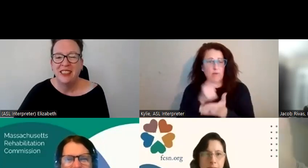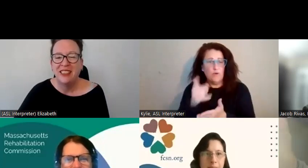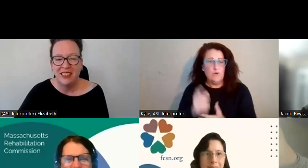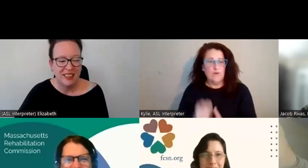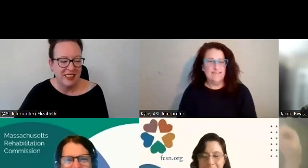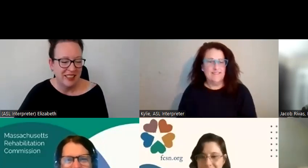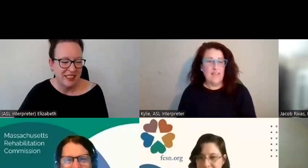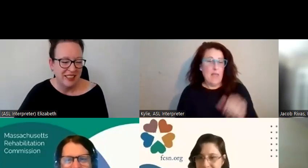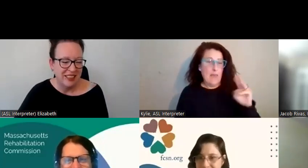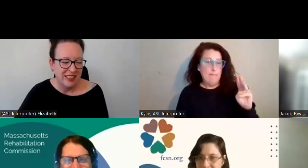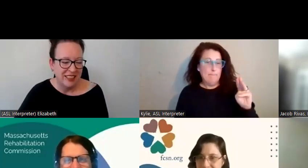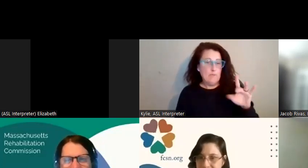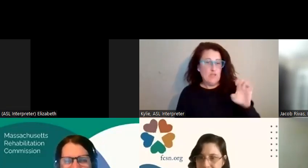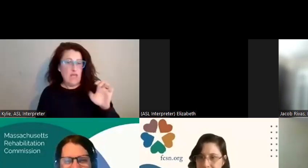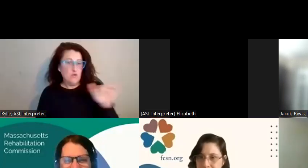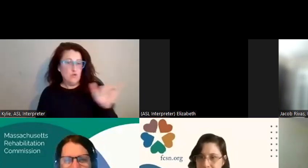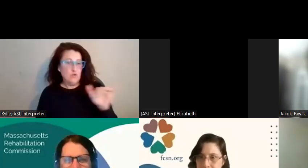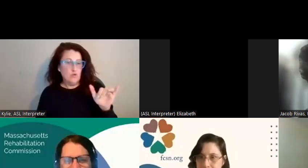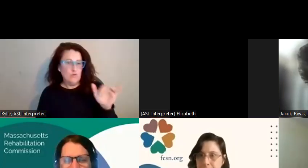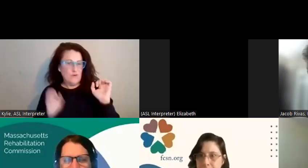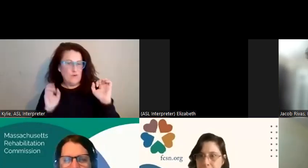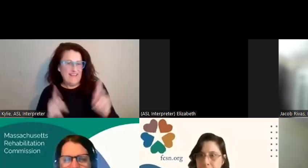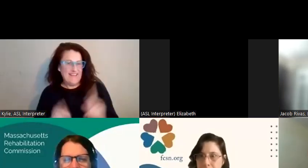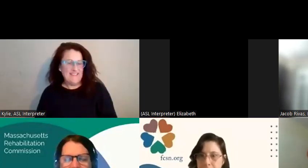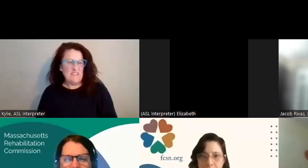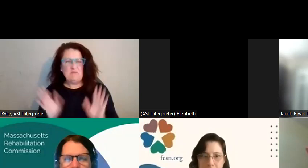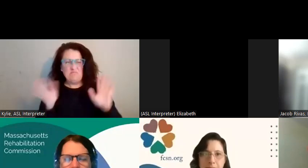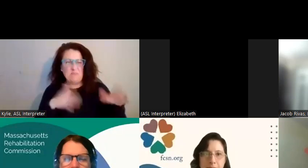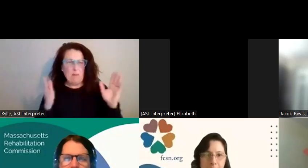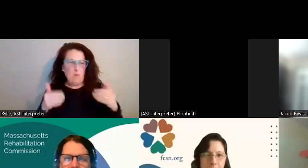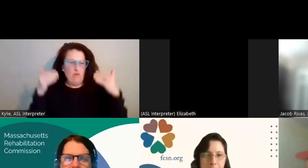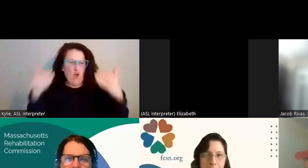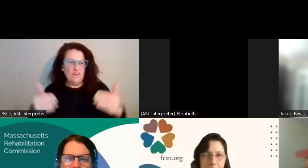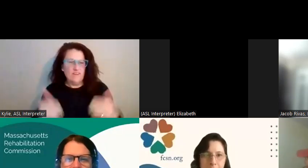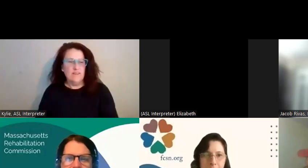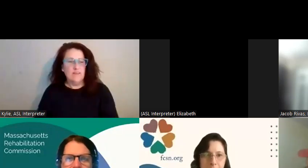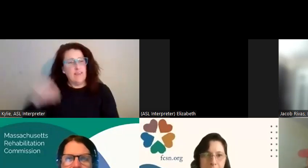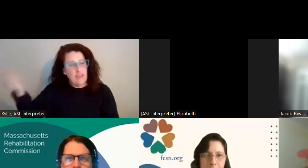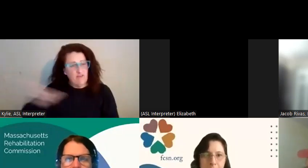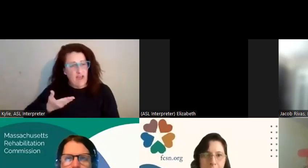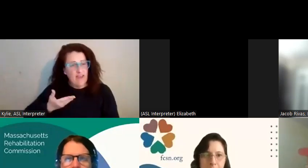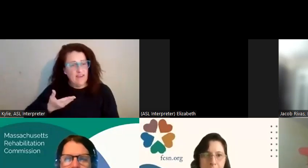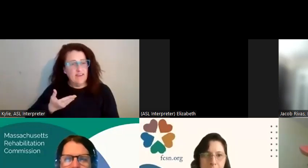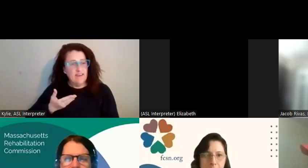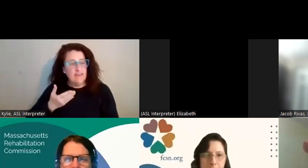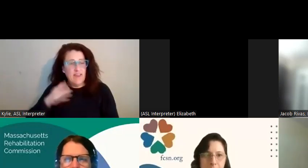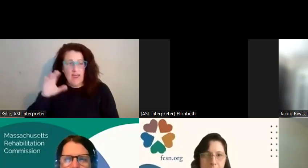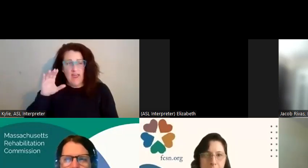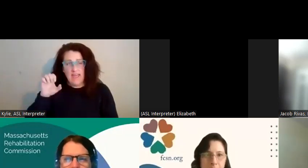Michelle too, as well. Okay, we'll move on then. I just want to invite my colleague, Emmanuel,